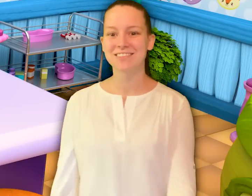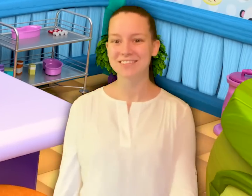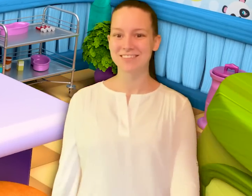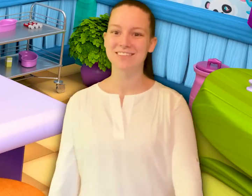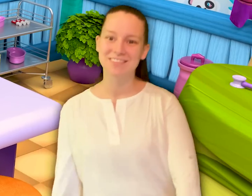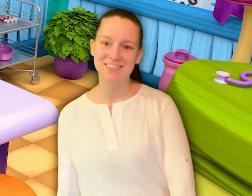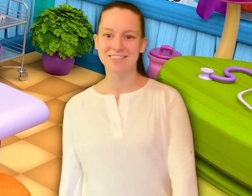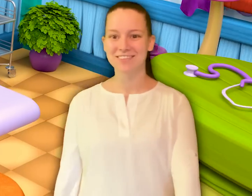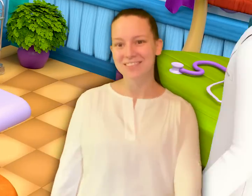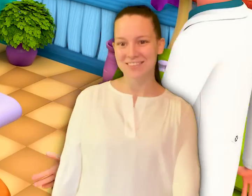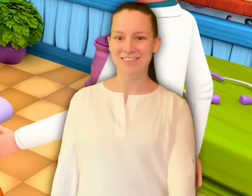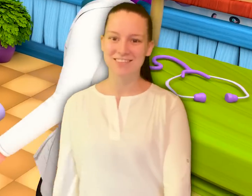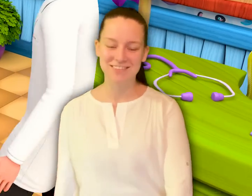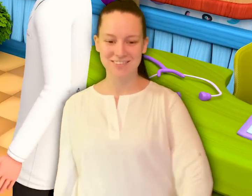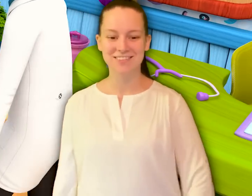puppy